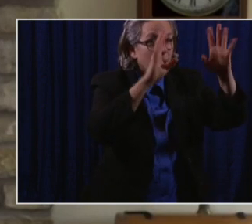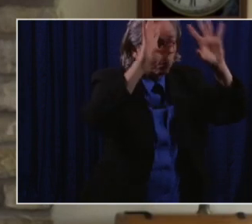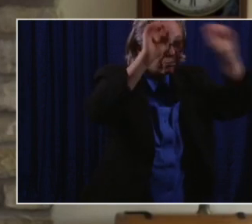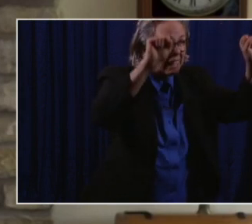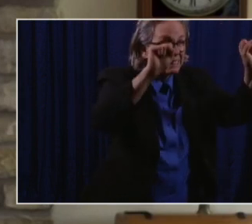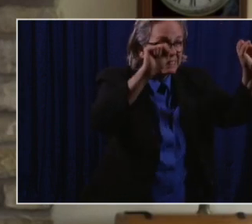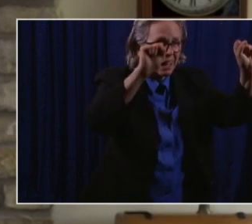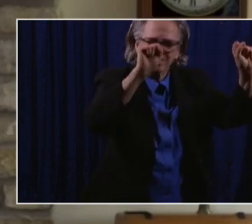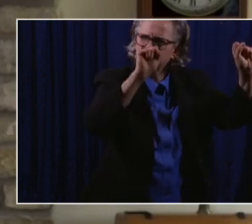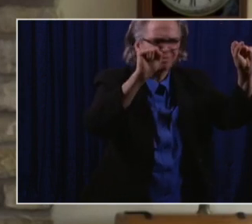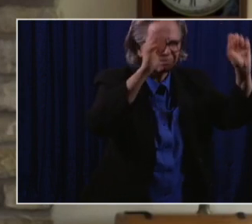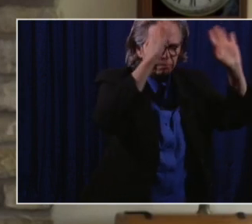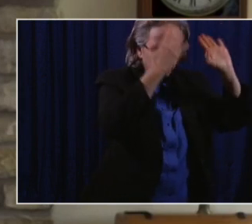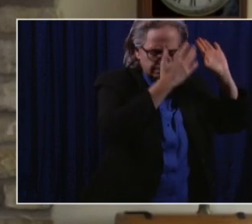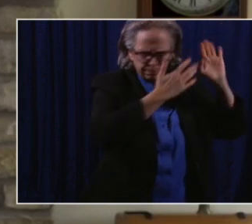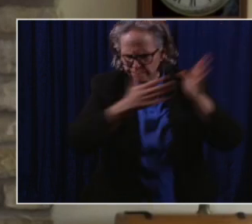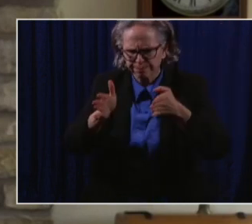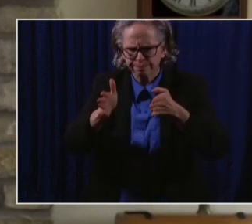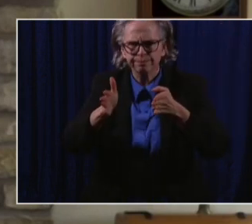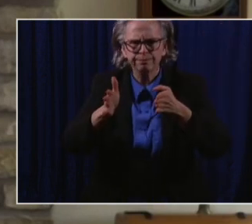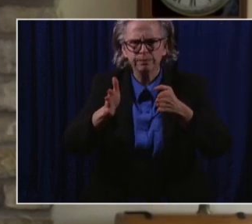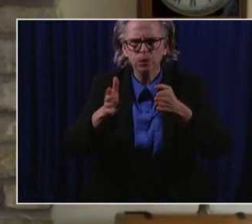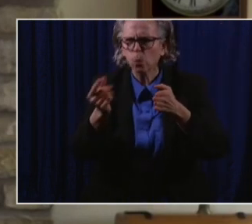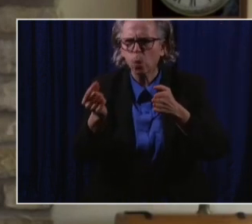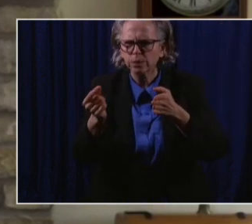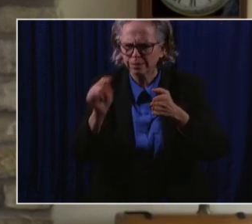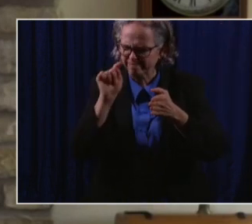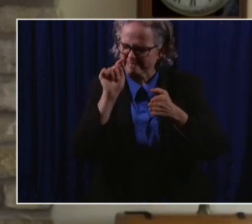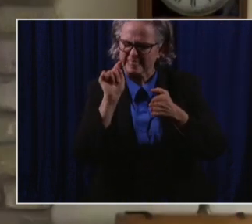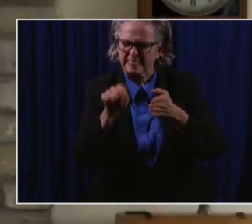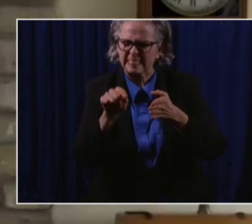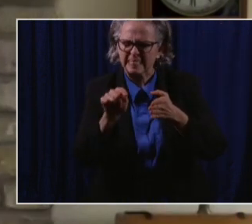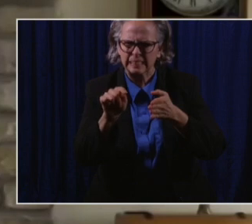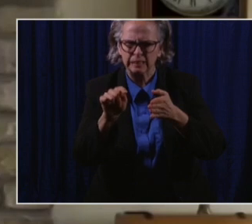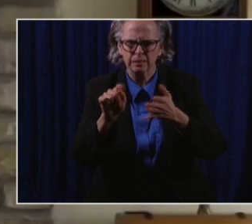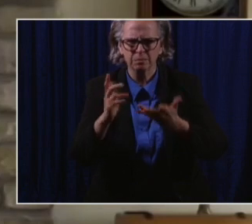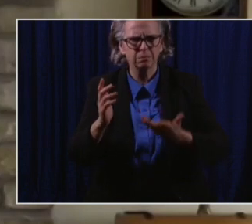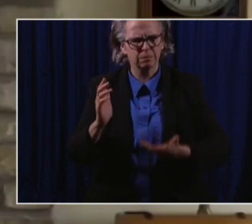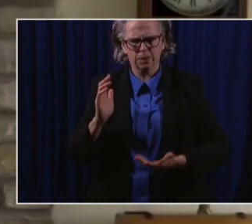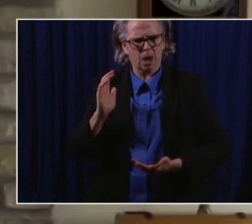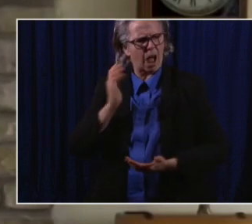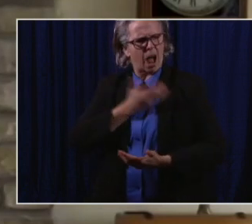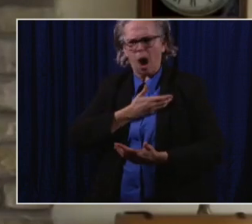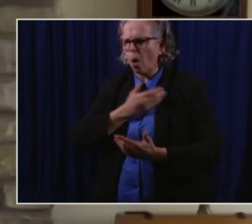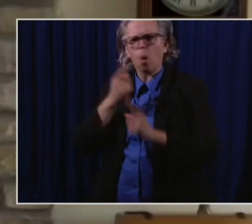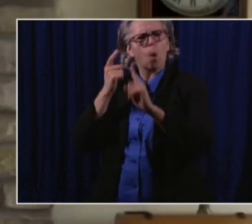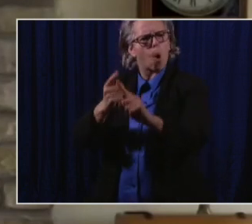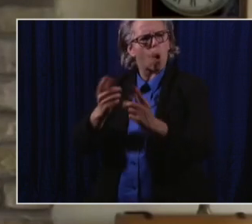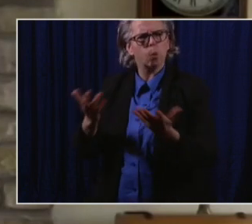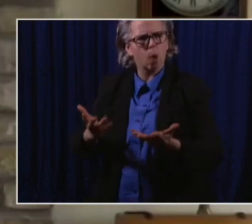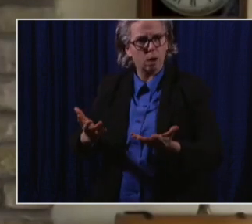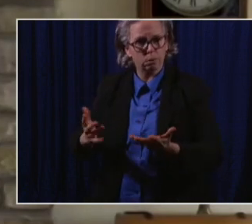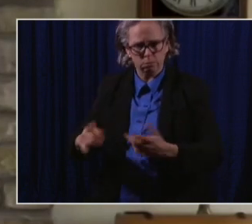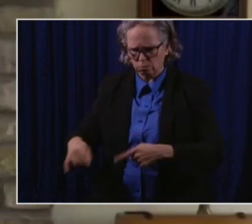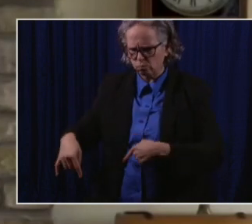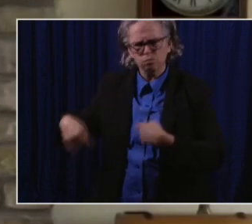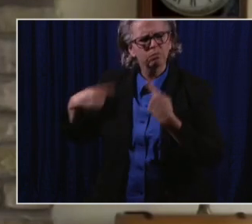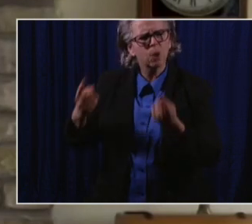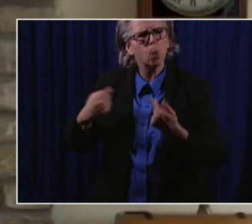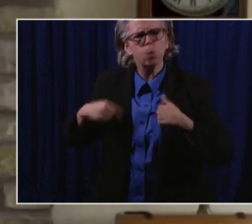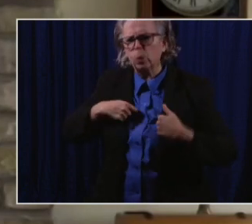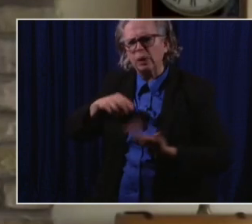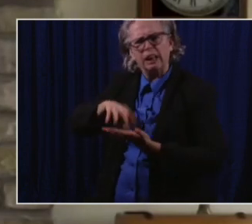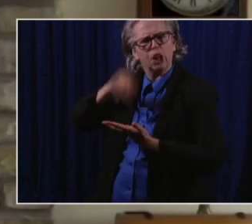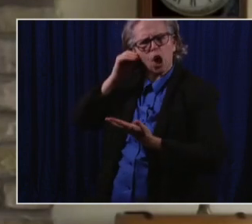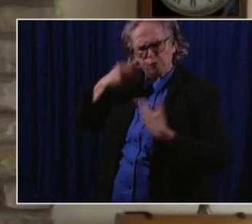Ohioans should ask, what are the enduring lessons that we have learned from the President and First